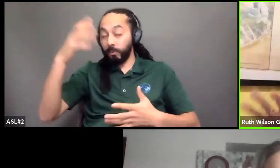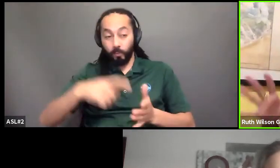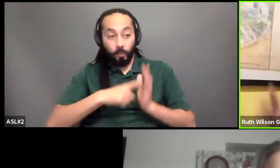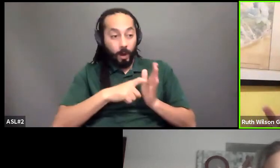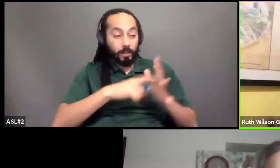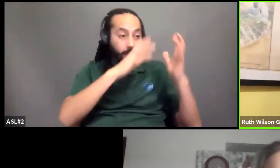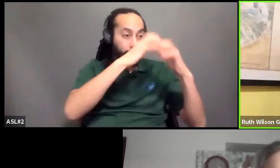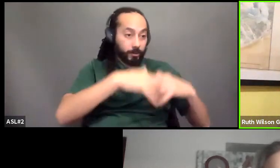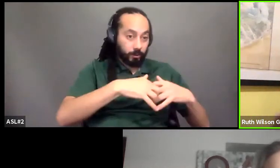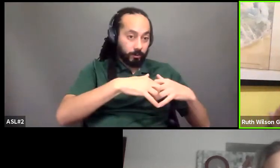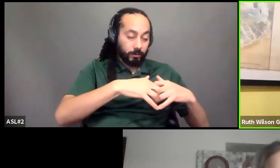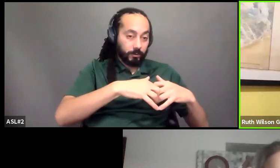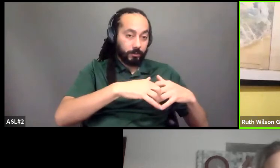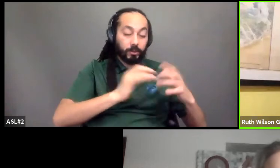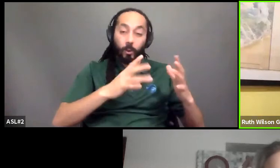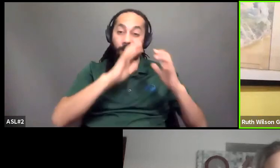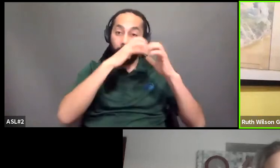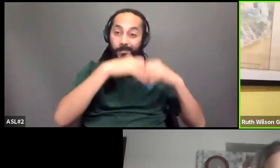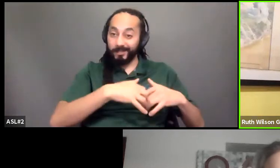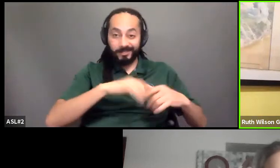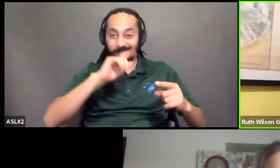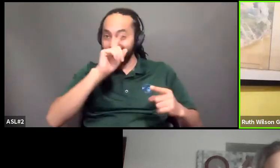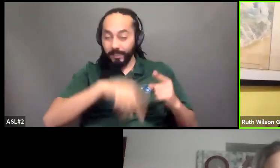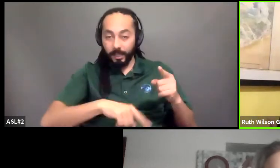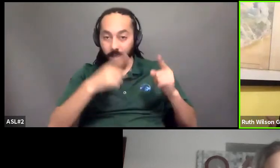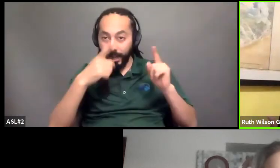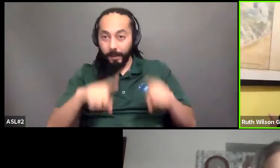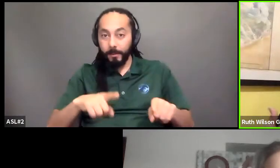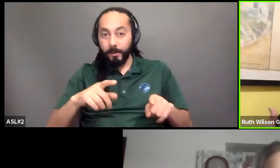but abolition can't happen if